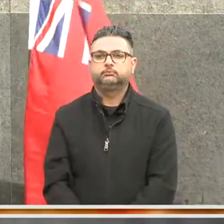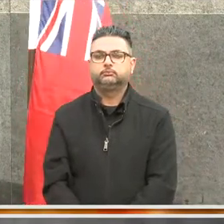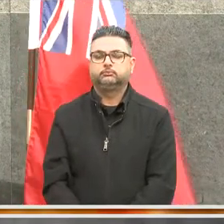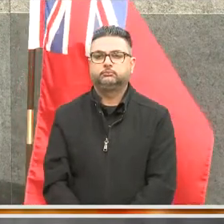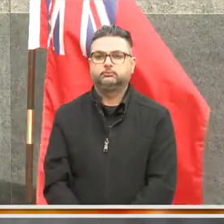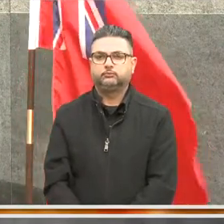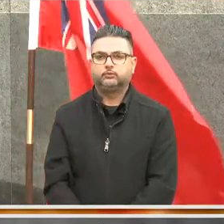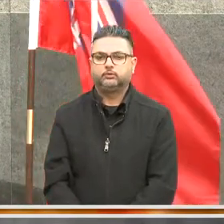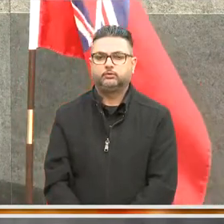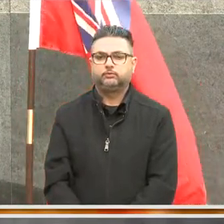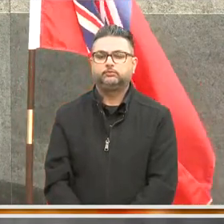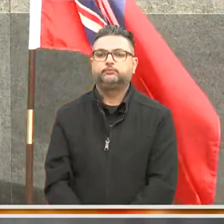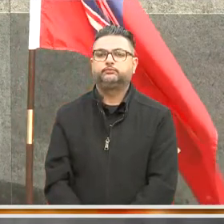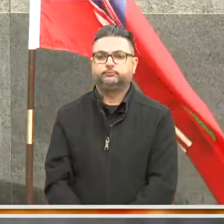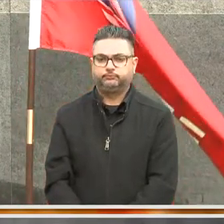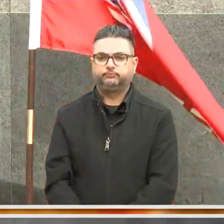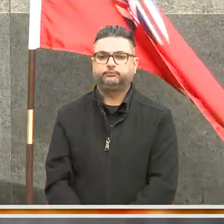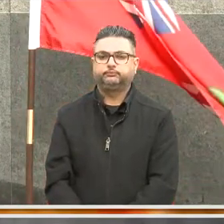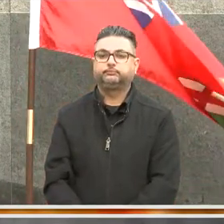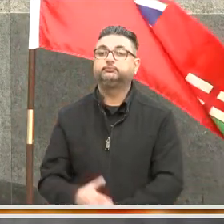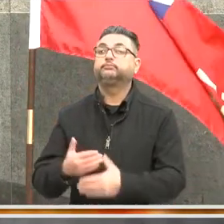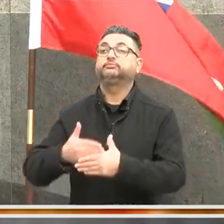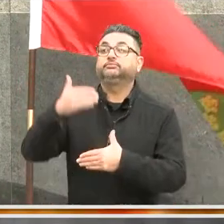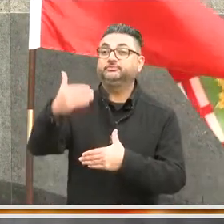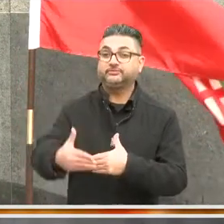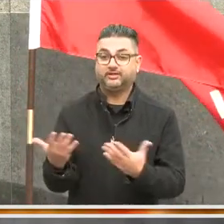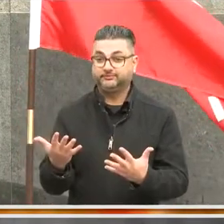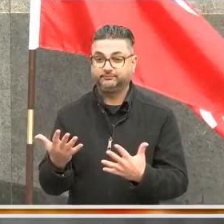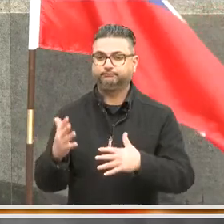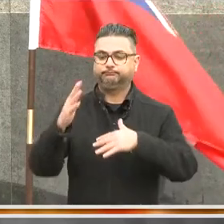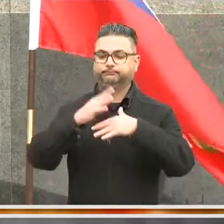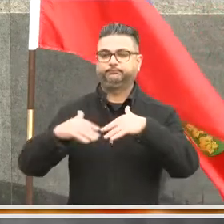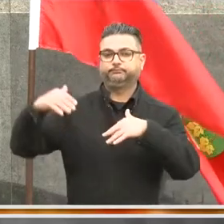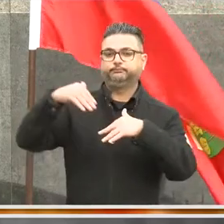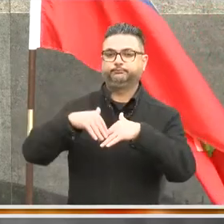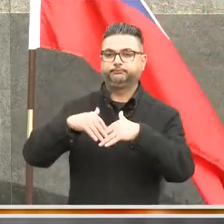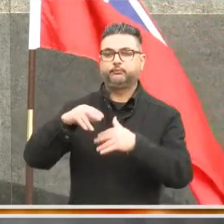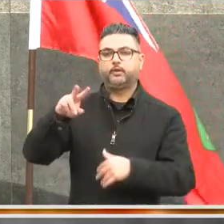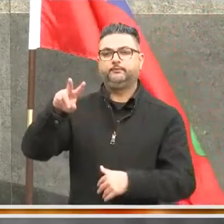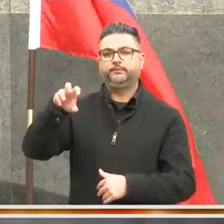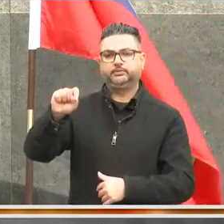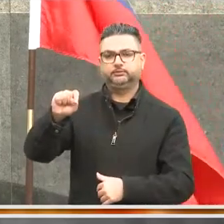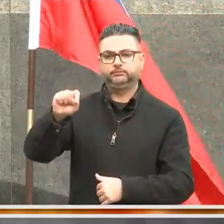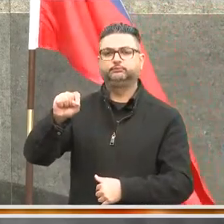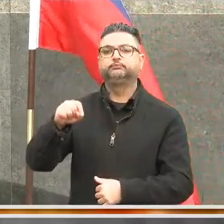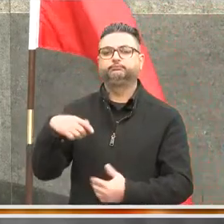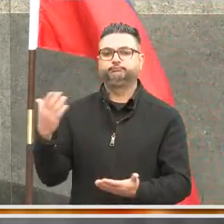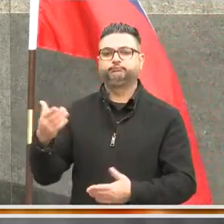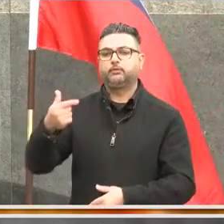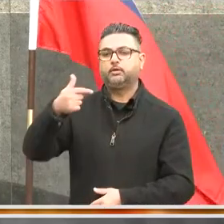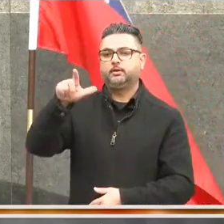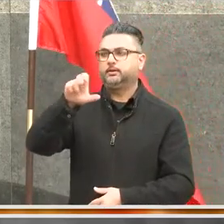On behalf of First Nation and First Nations Veteran, Ontario Regional Chief Glenn Hare,